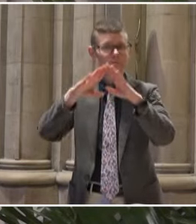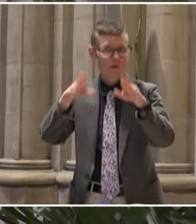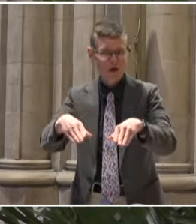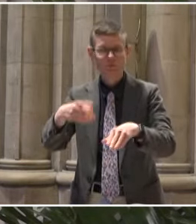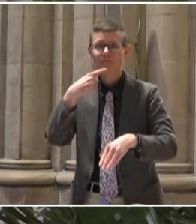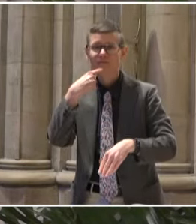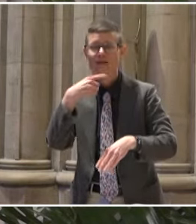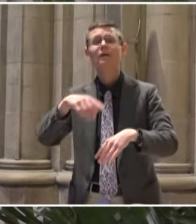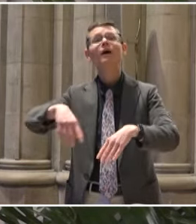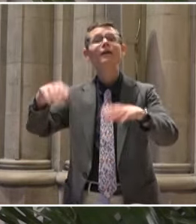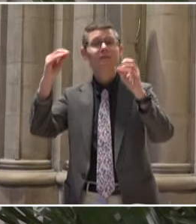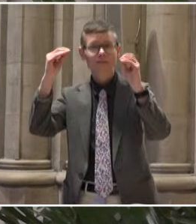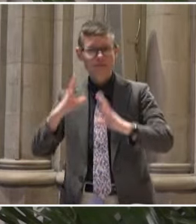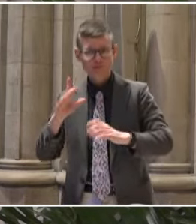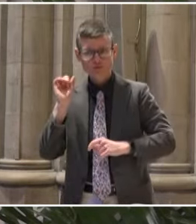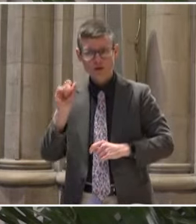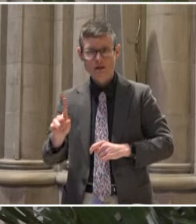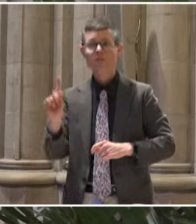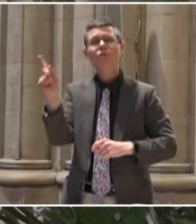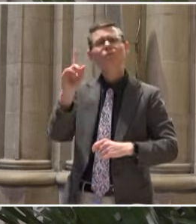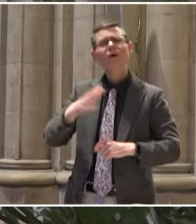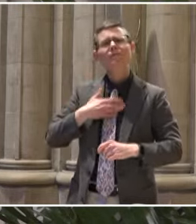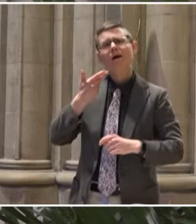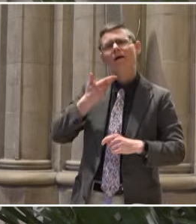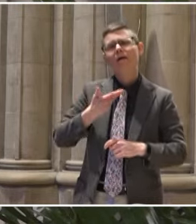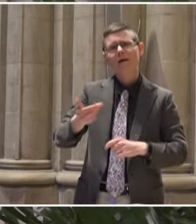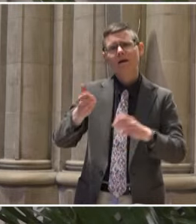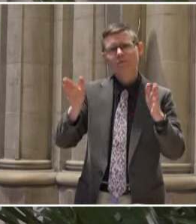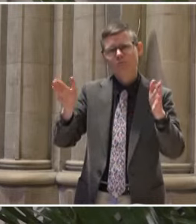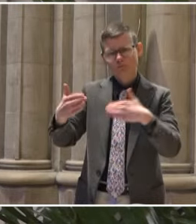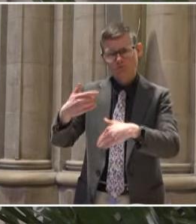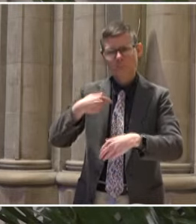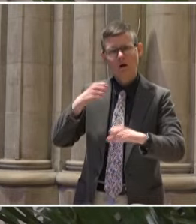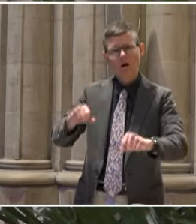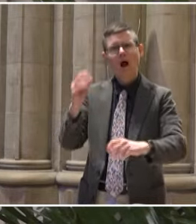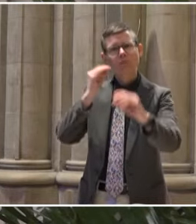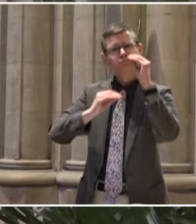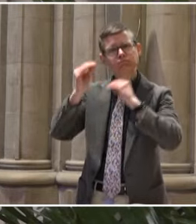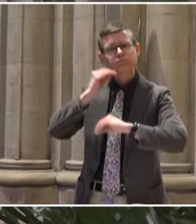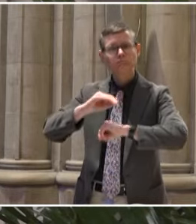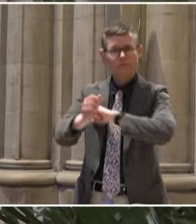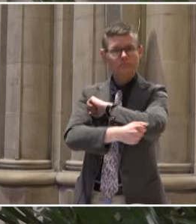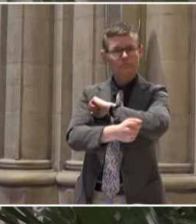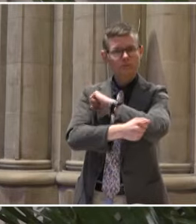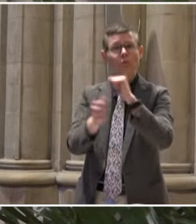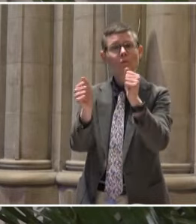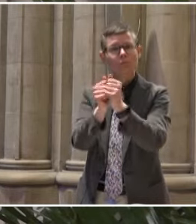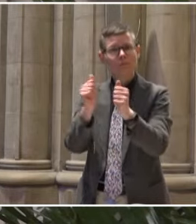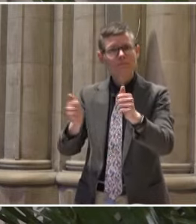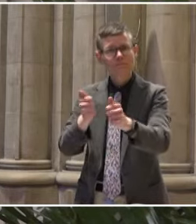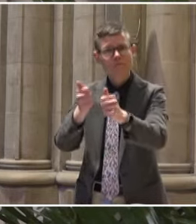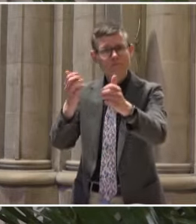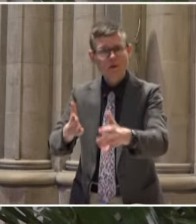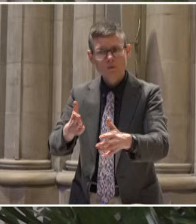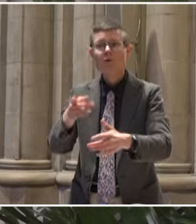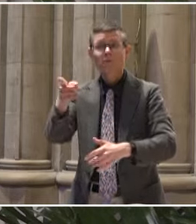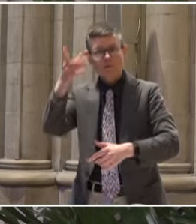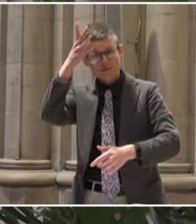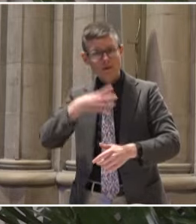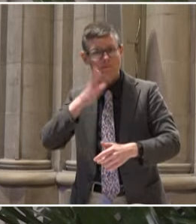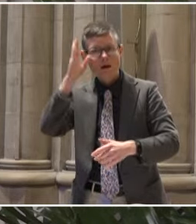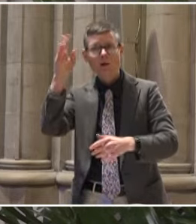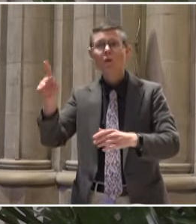teacher asks, where is my guest room where I may eat the Passover with my disciples?' He will show you a